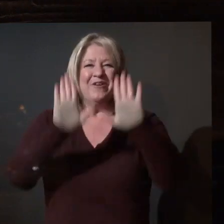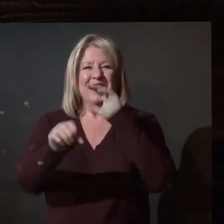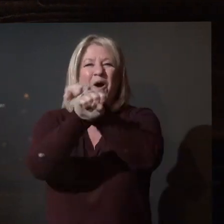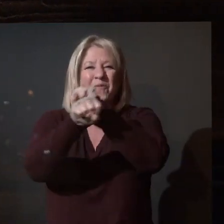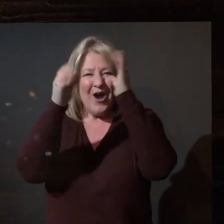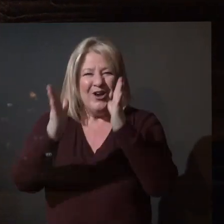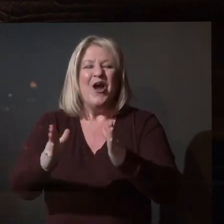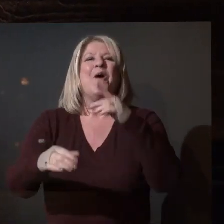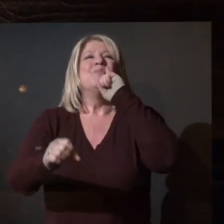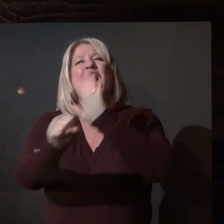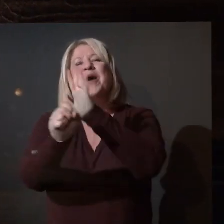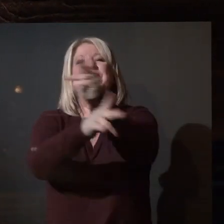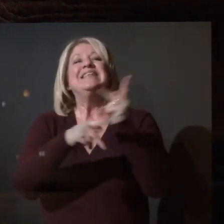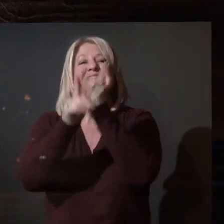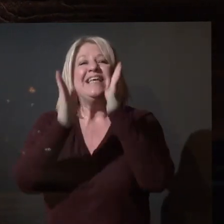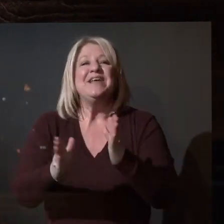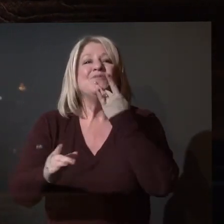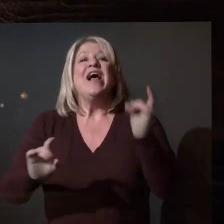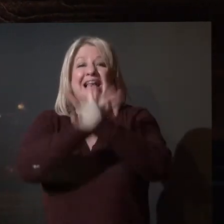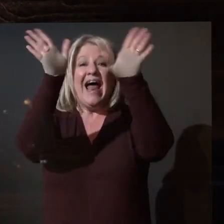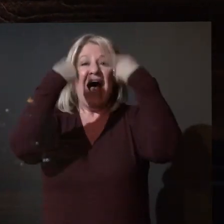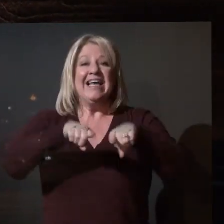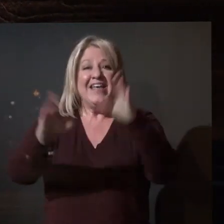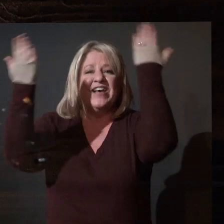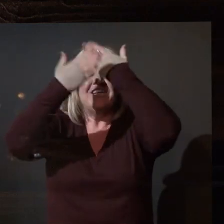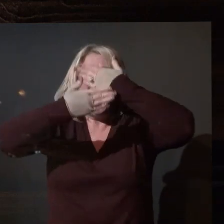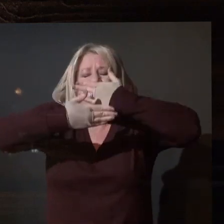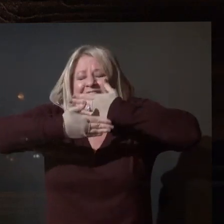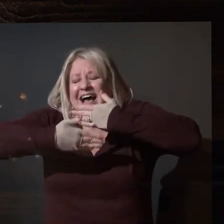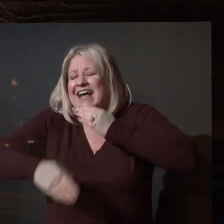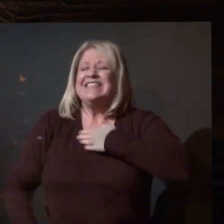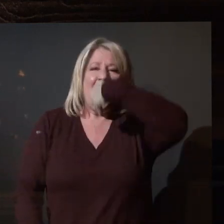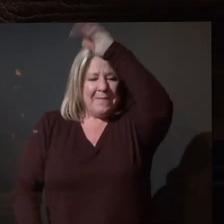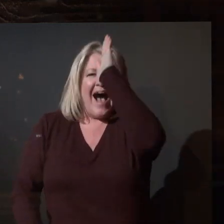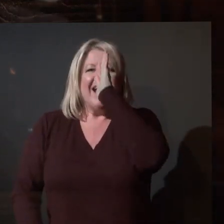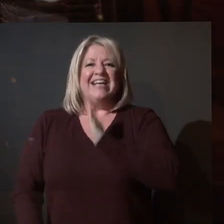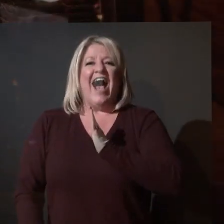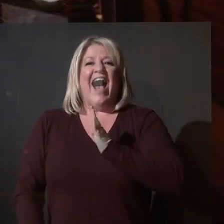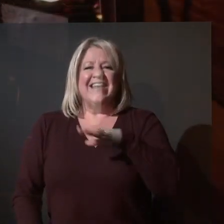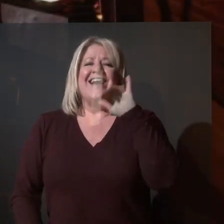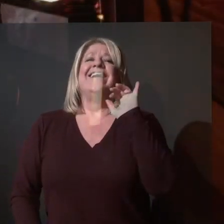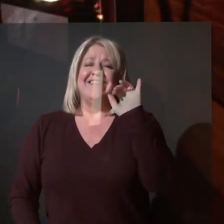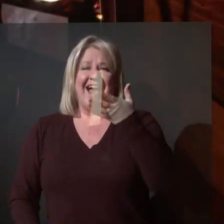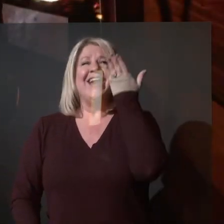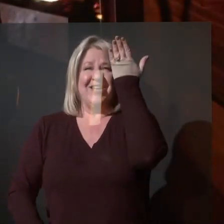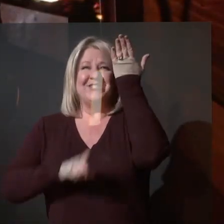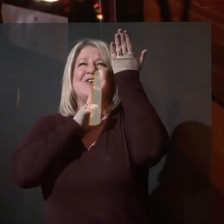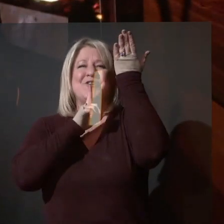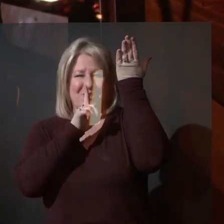Waymaker, miracle worker, promise keeper, light in the darkness. My